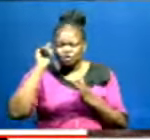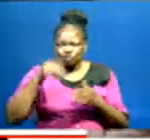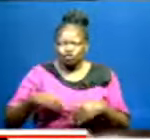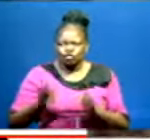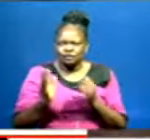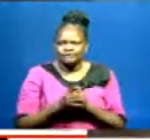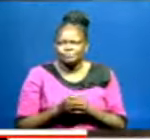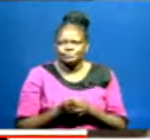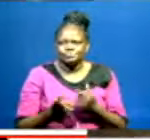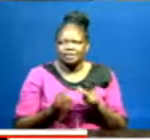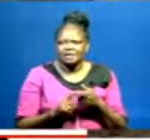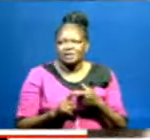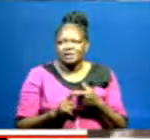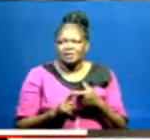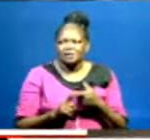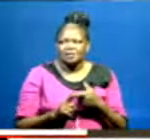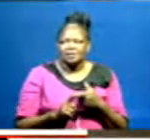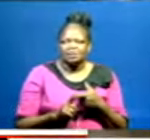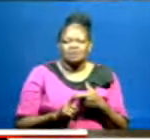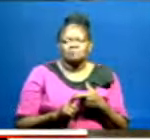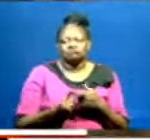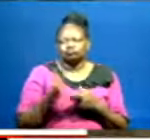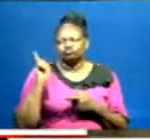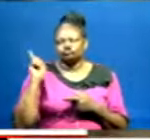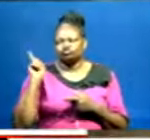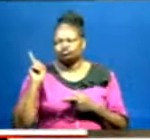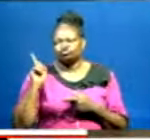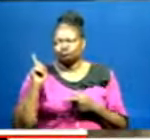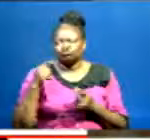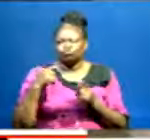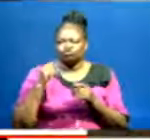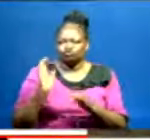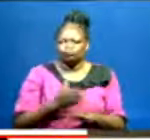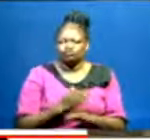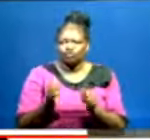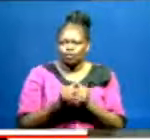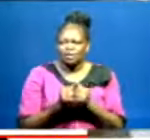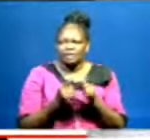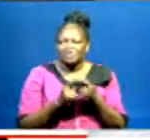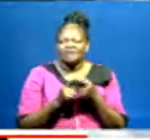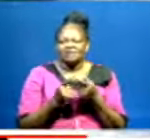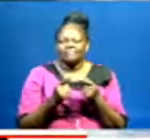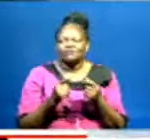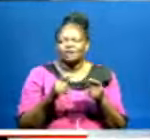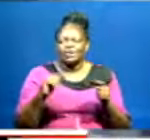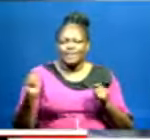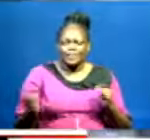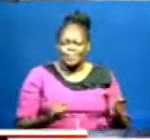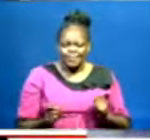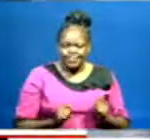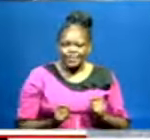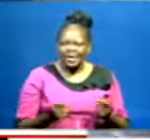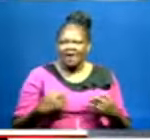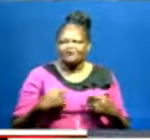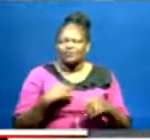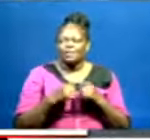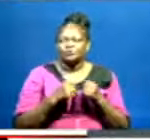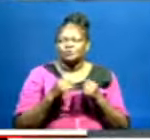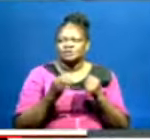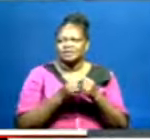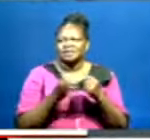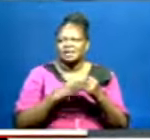Drums are their main instruments of their work. However, a complete set of drums costs them a whopping 18,000